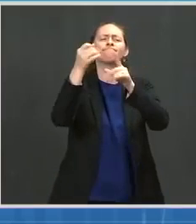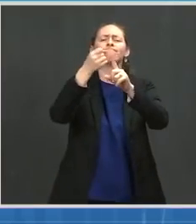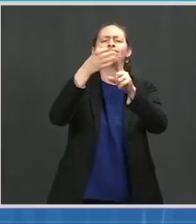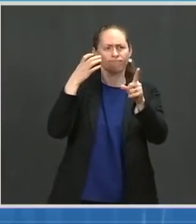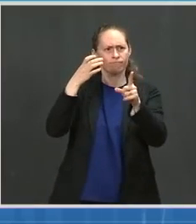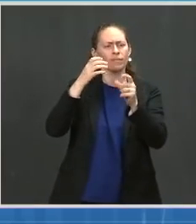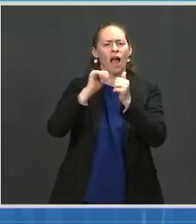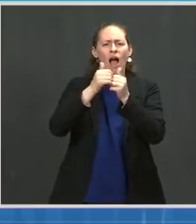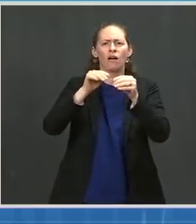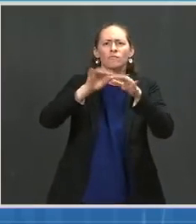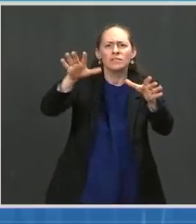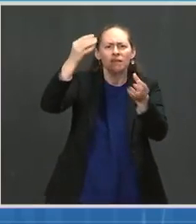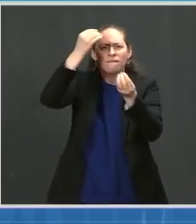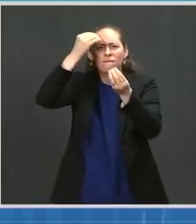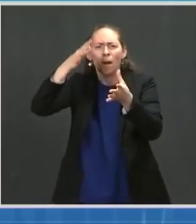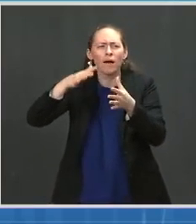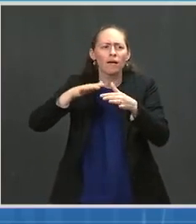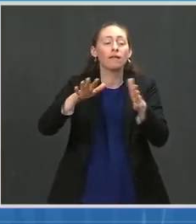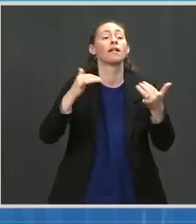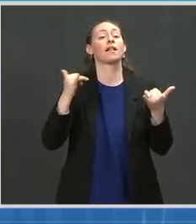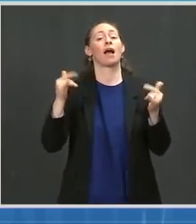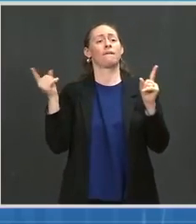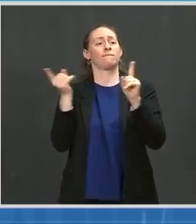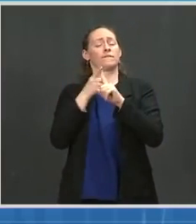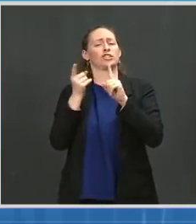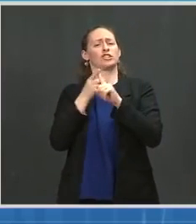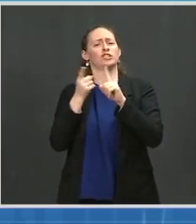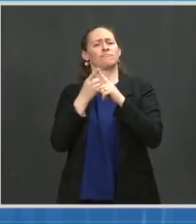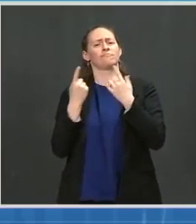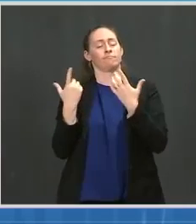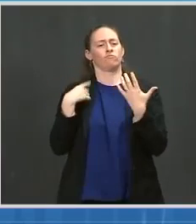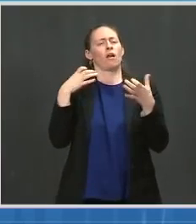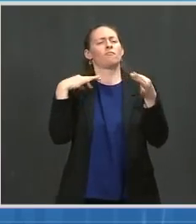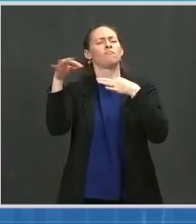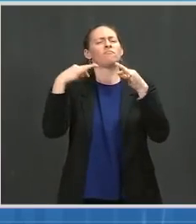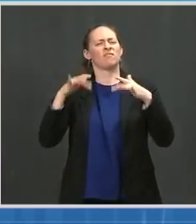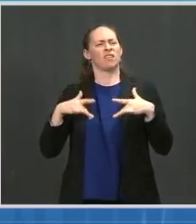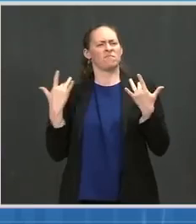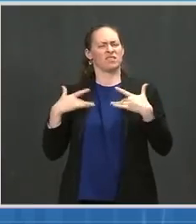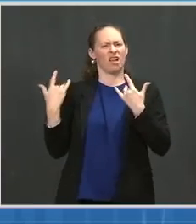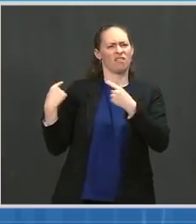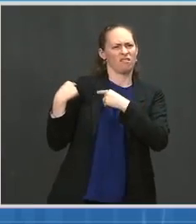First, I want to provide a brief update on our accelerating vaccination program.